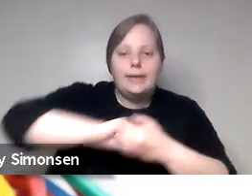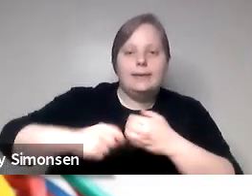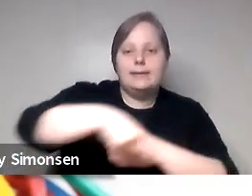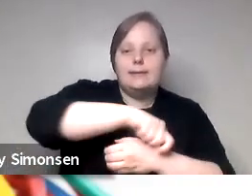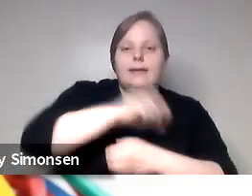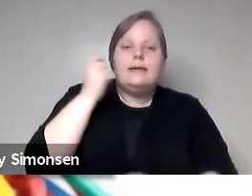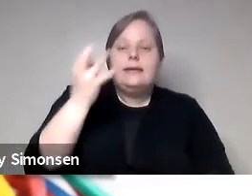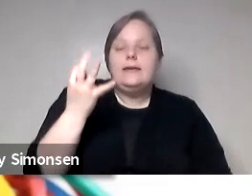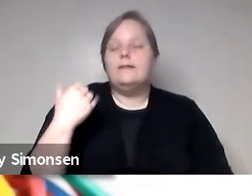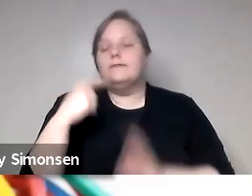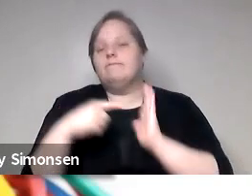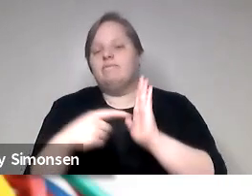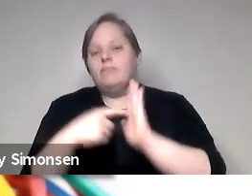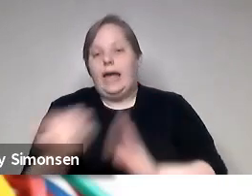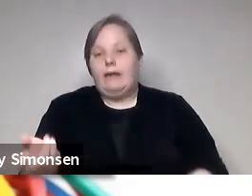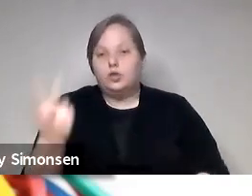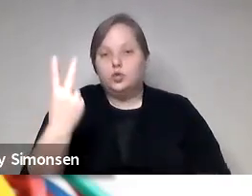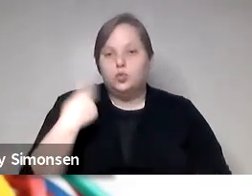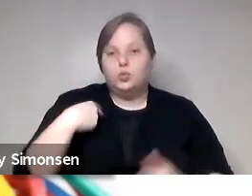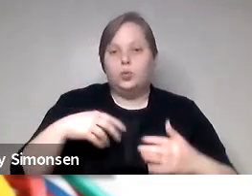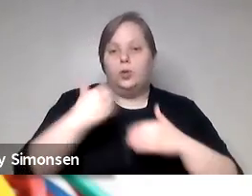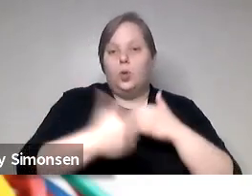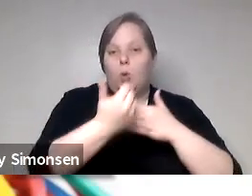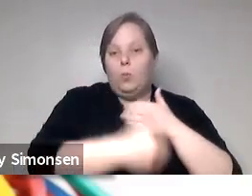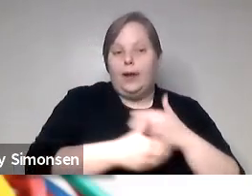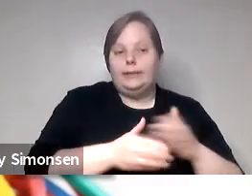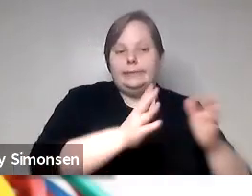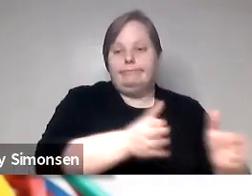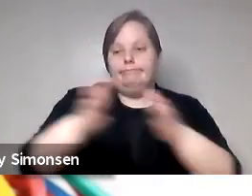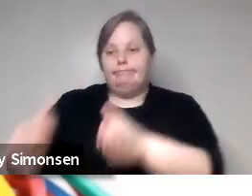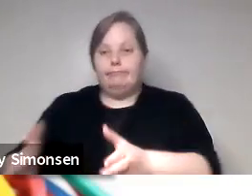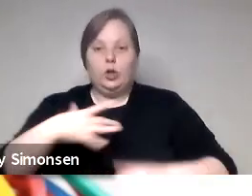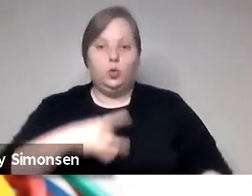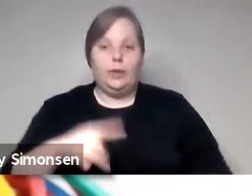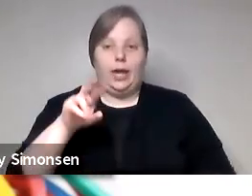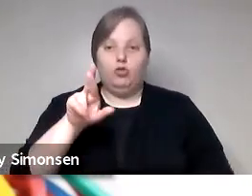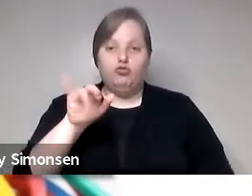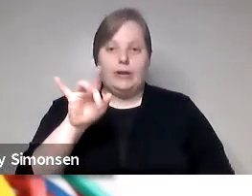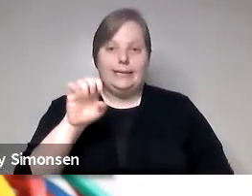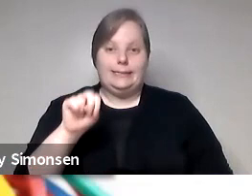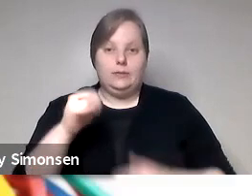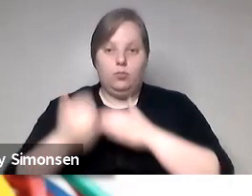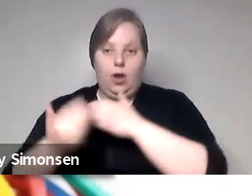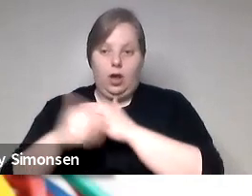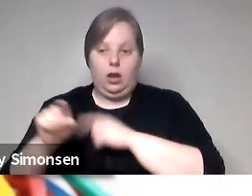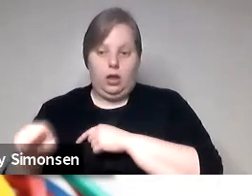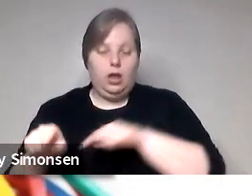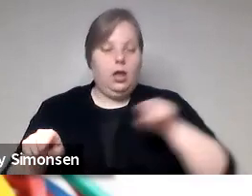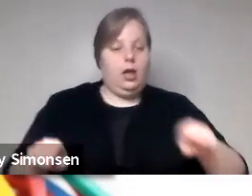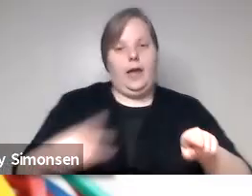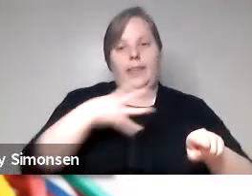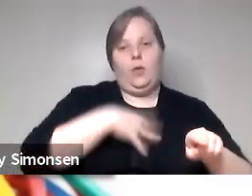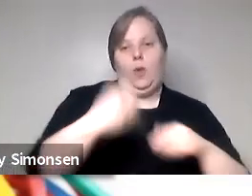have 2 loaves of bread in the kitchen and you like raisin bread and you've got white bread, and so